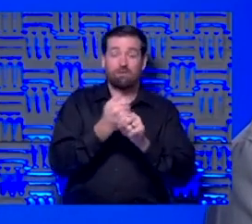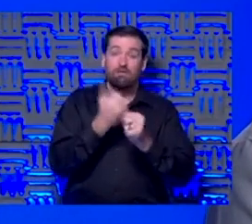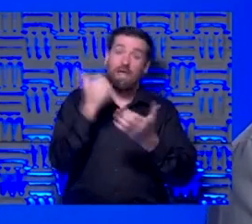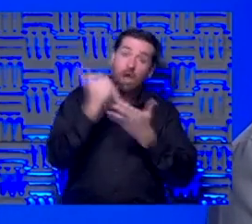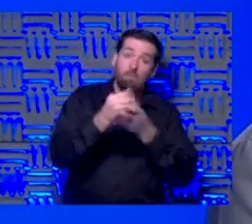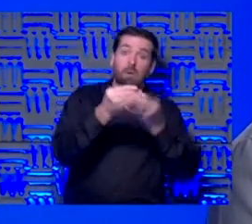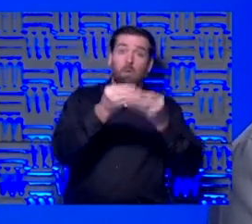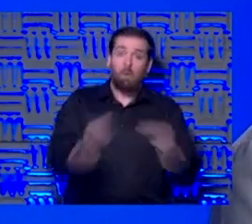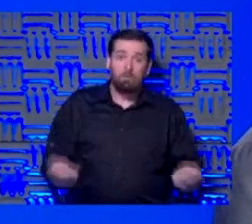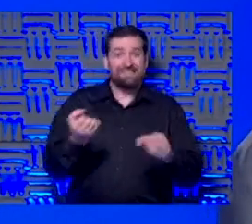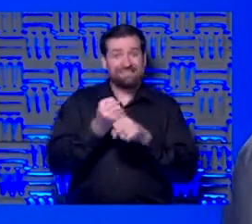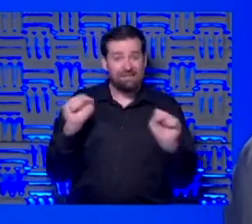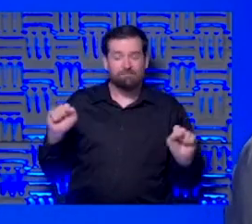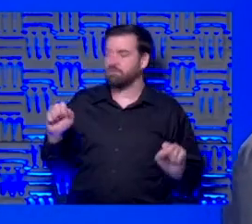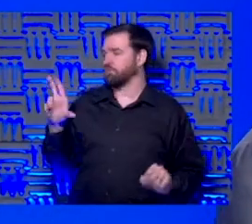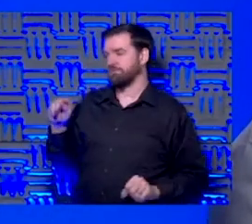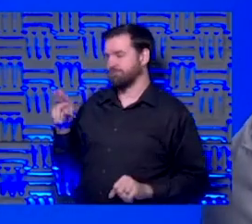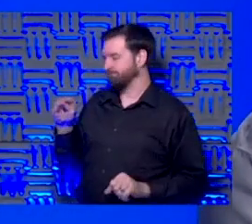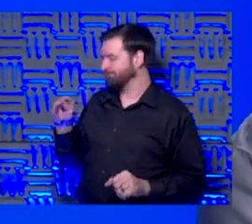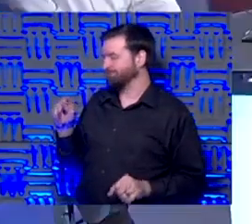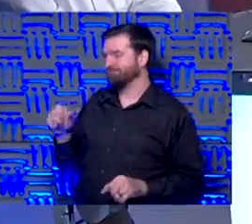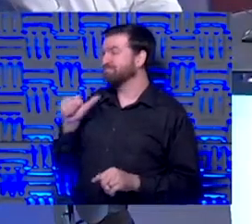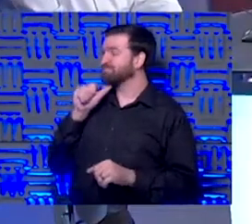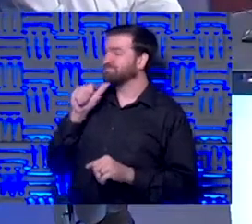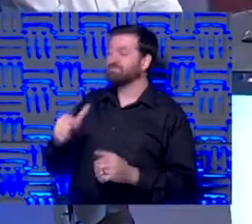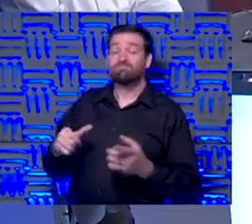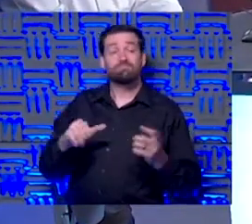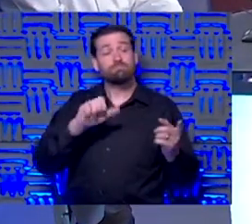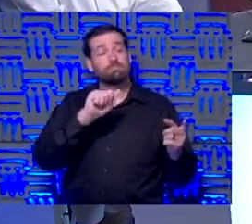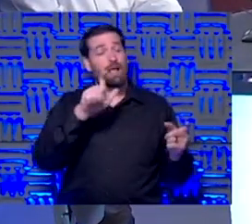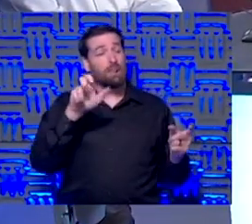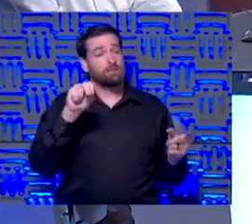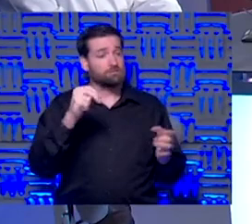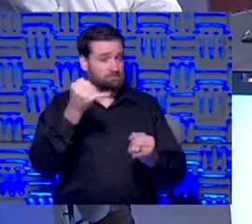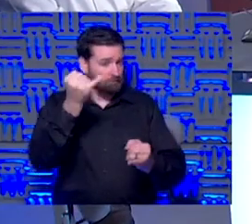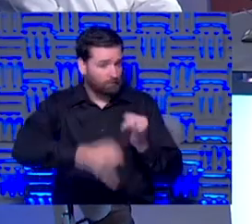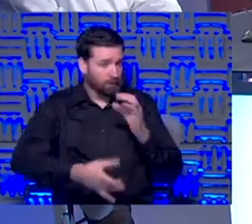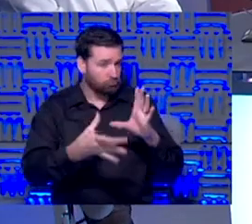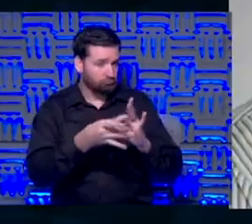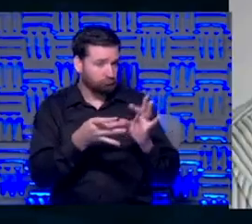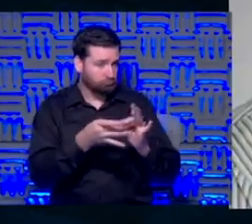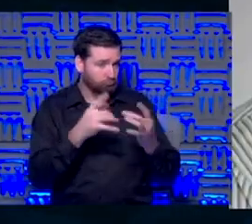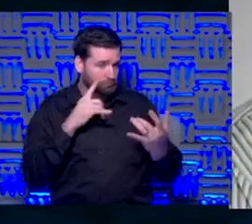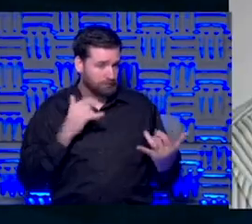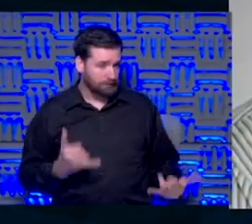keep people safe. Yeah, don't bet your life on it. Let's put it that way. Alan, final thoughts from today.